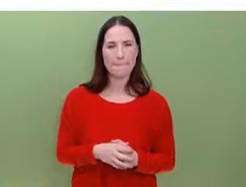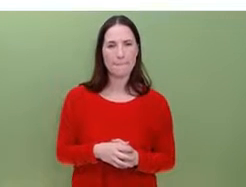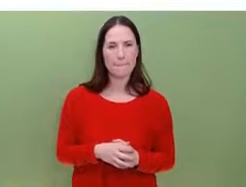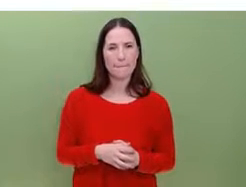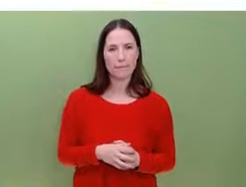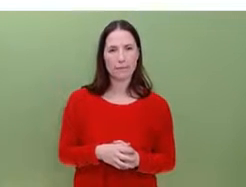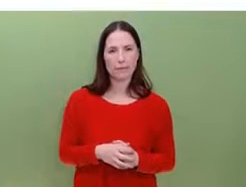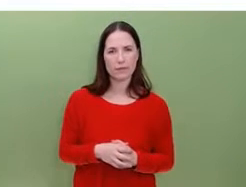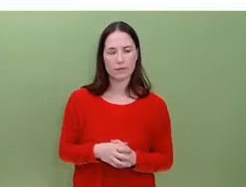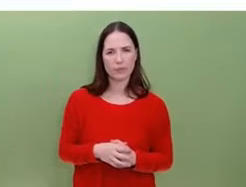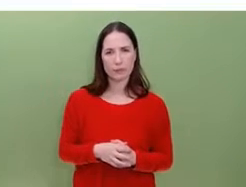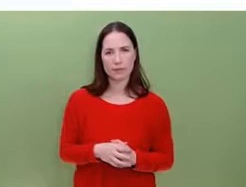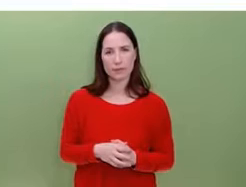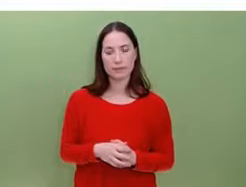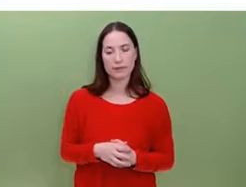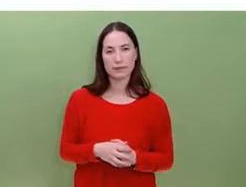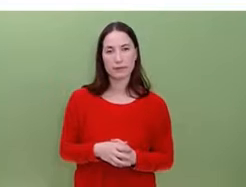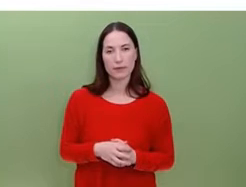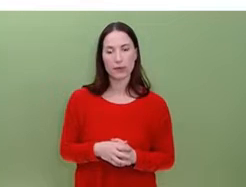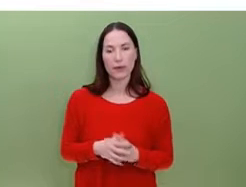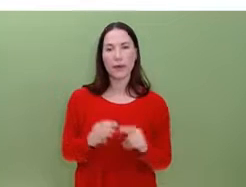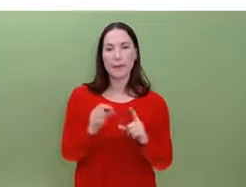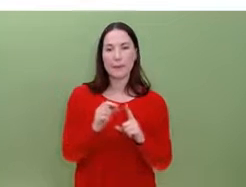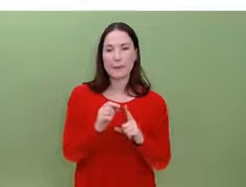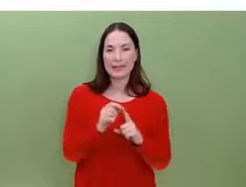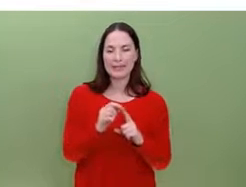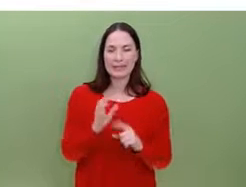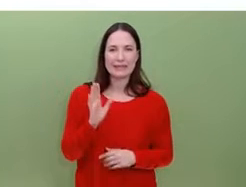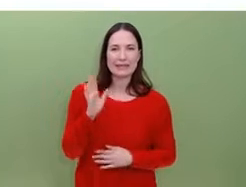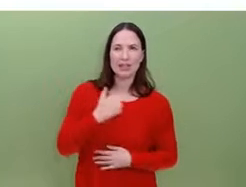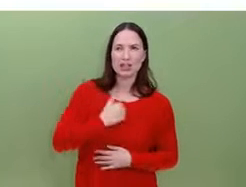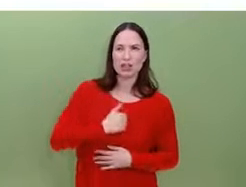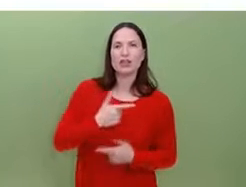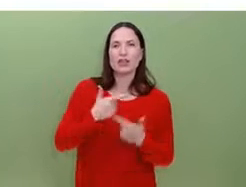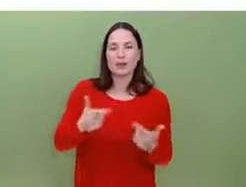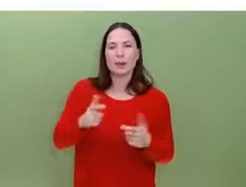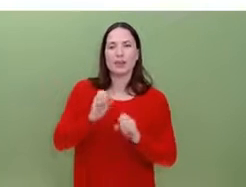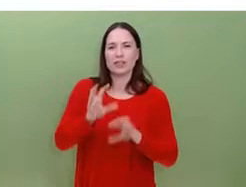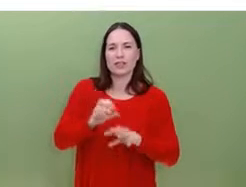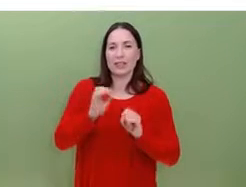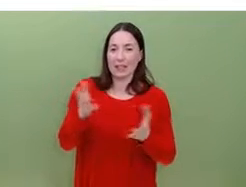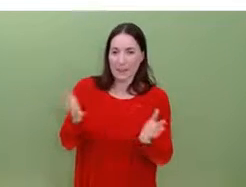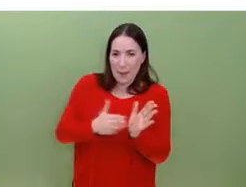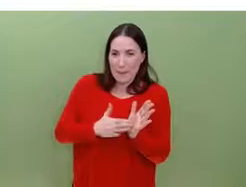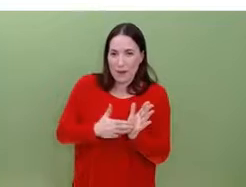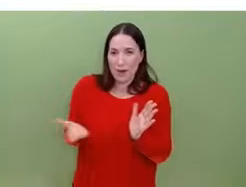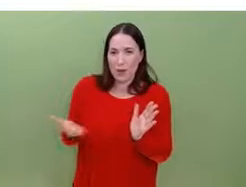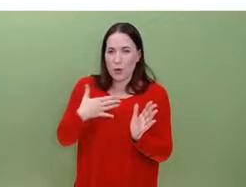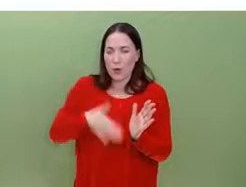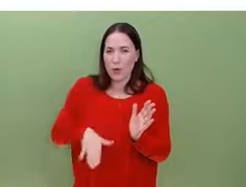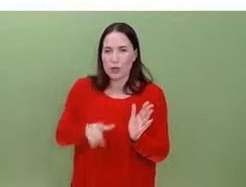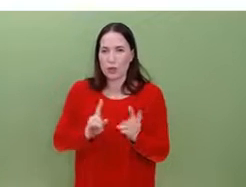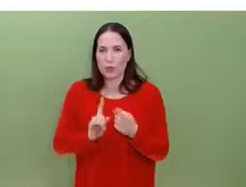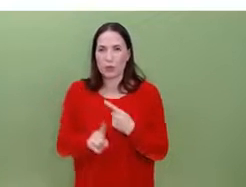If Mark, I've been talking too much, so I'm happy if Mark who wants to address it, or Holly,